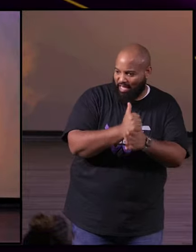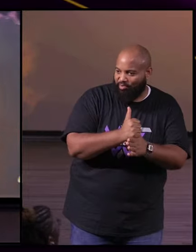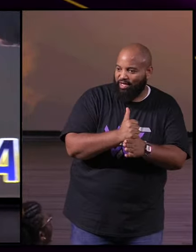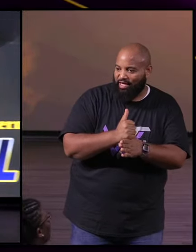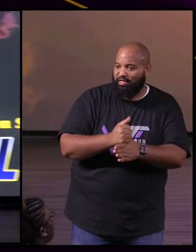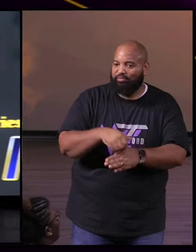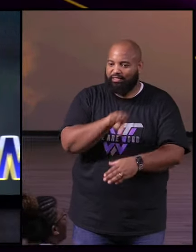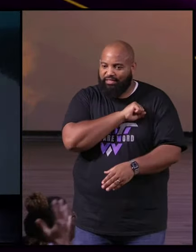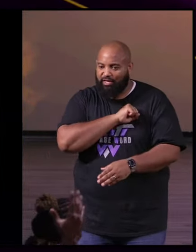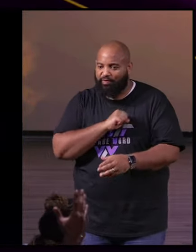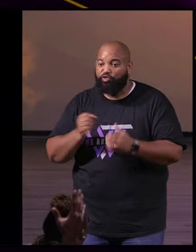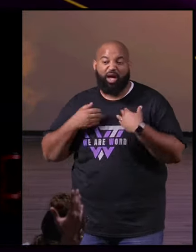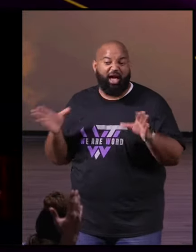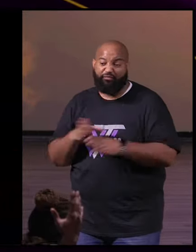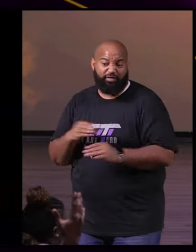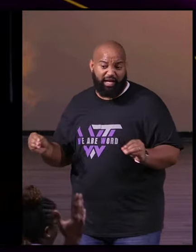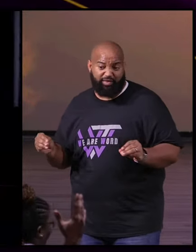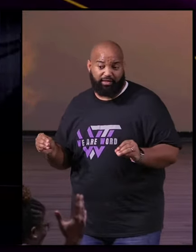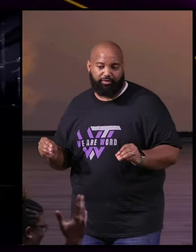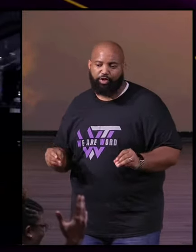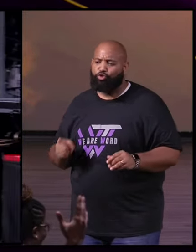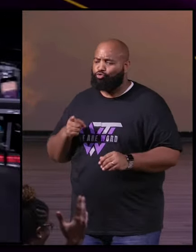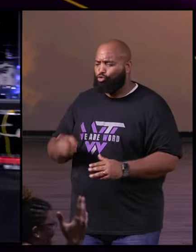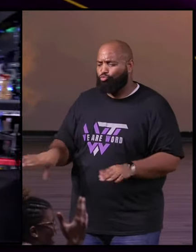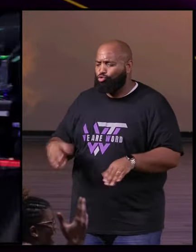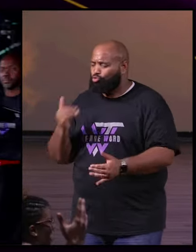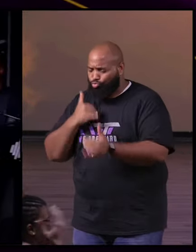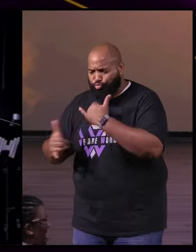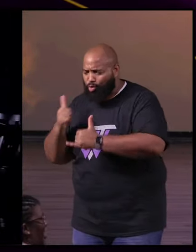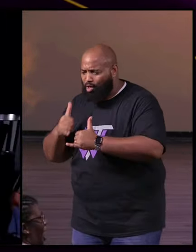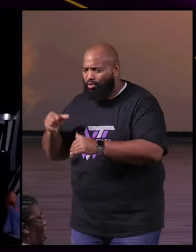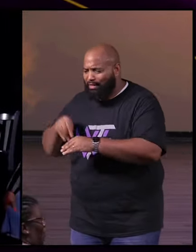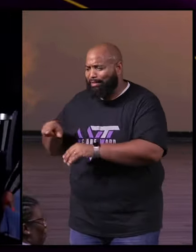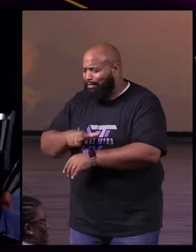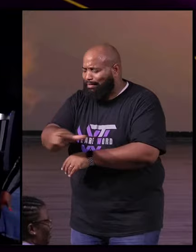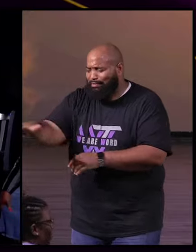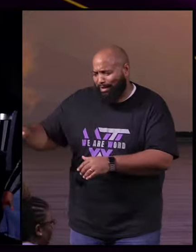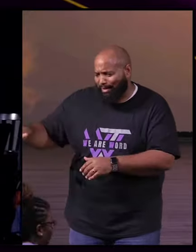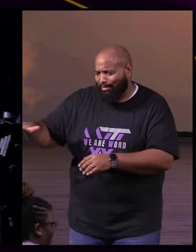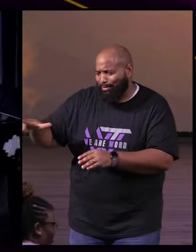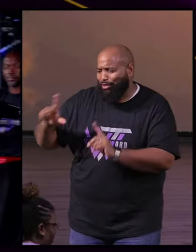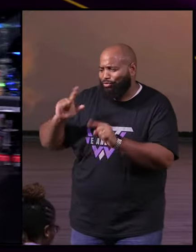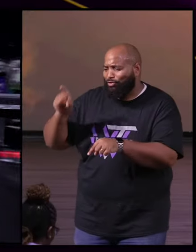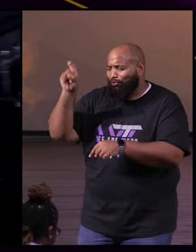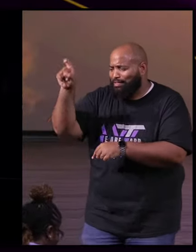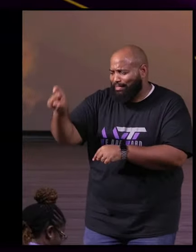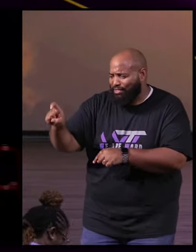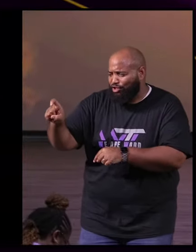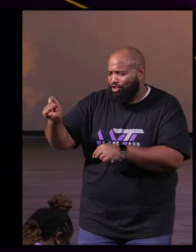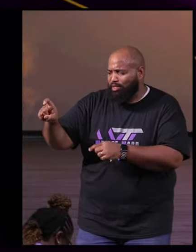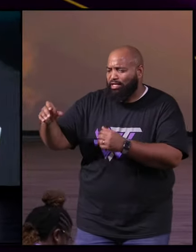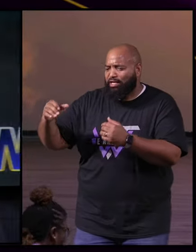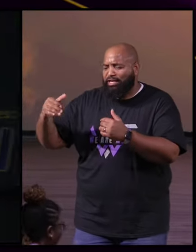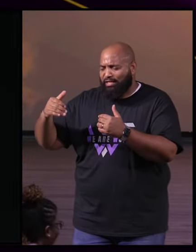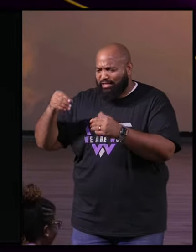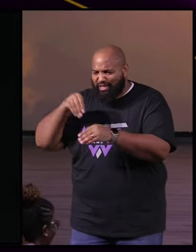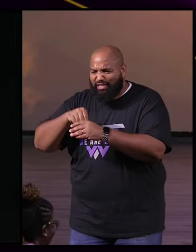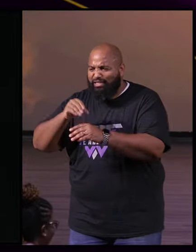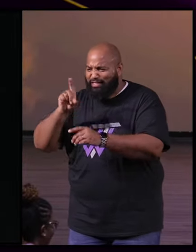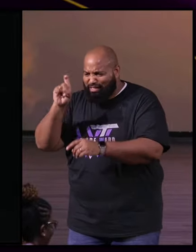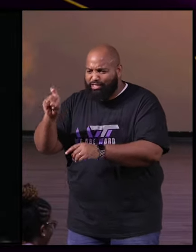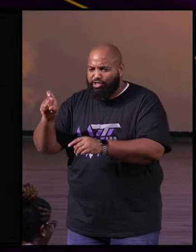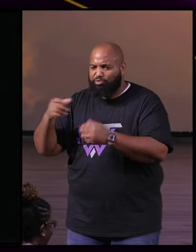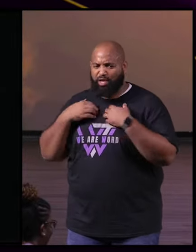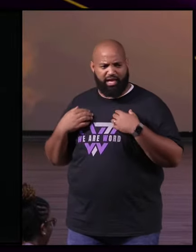nothing. He's disobedient in Canaan, goes to Egypt, gets to Egypt, and he's